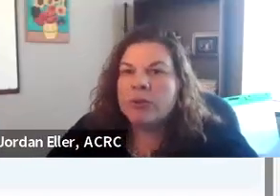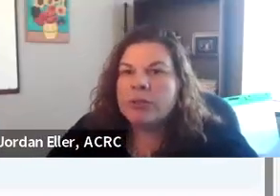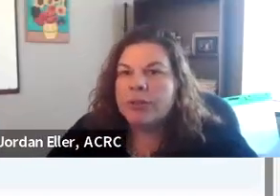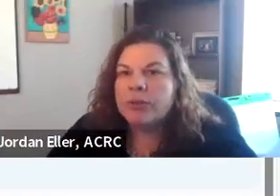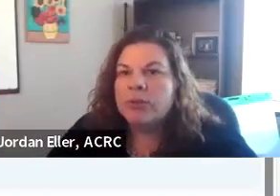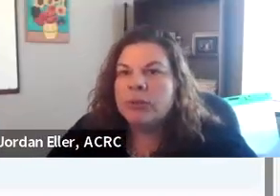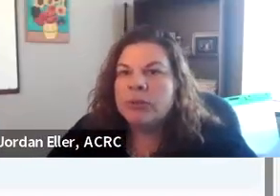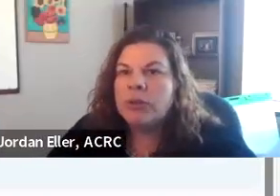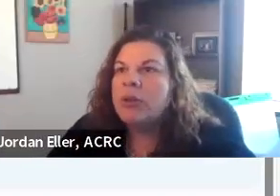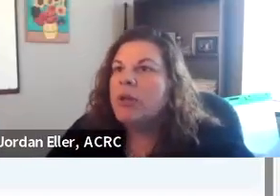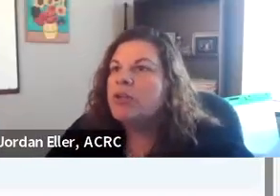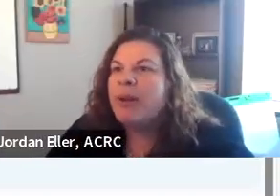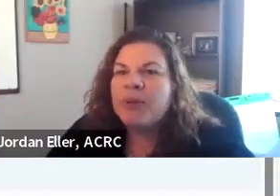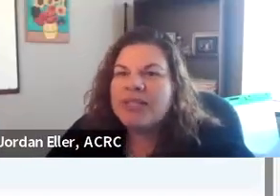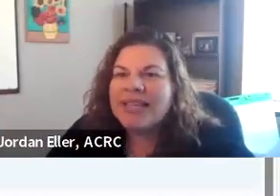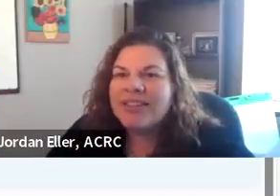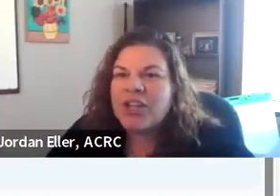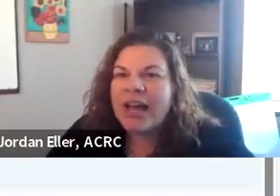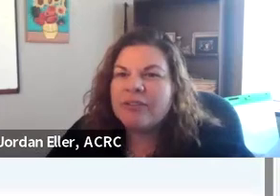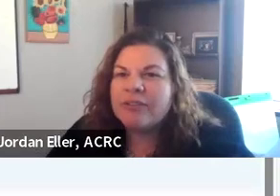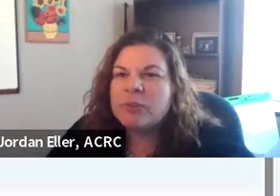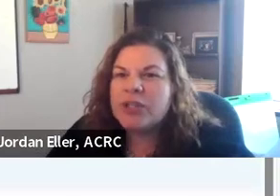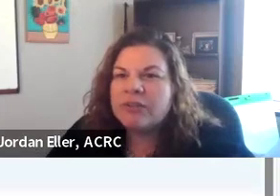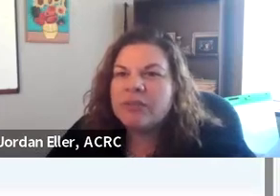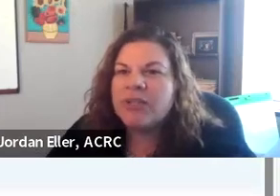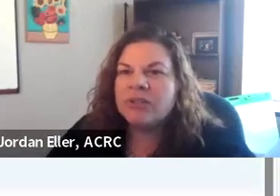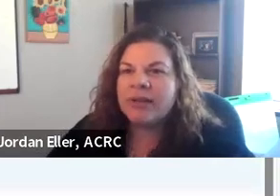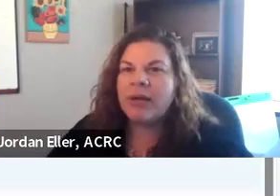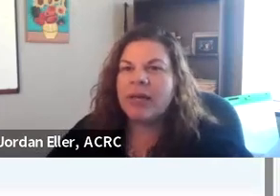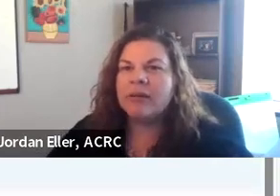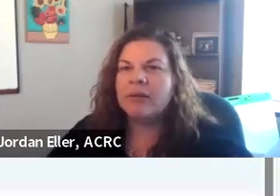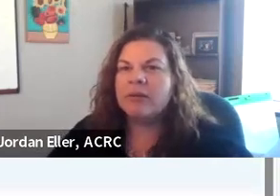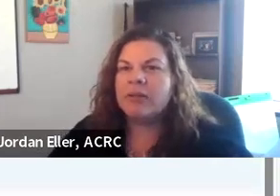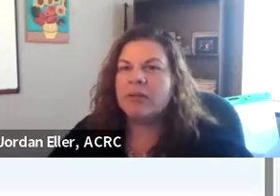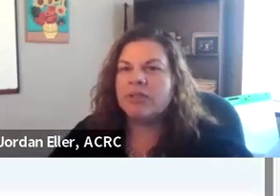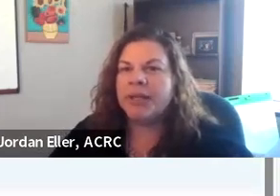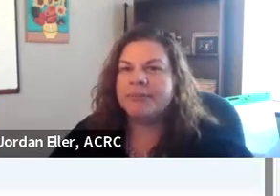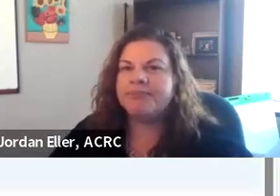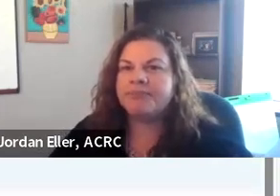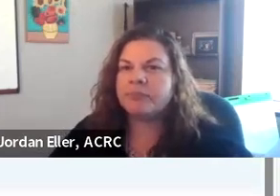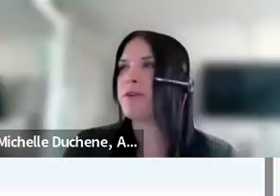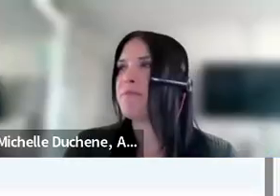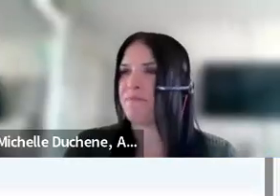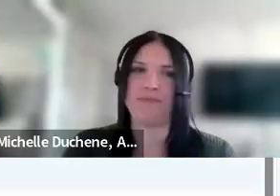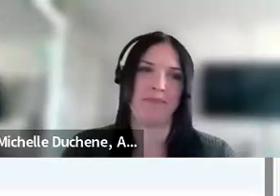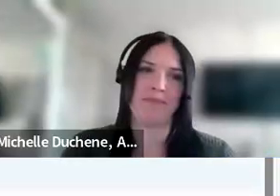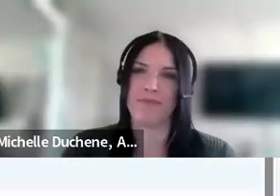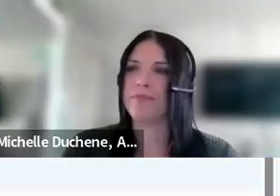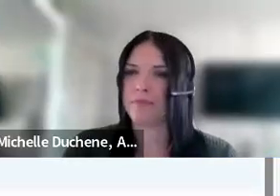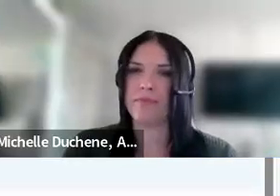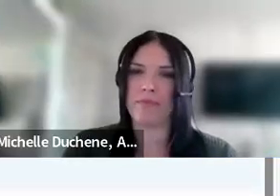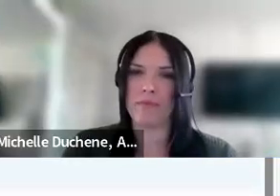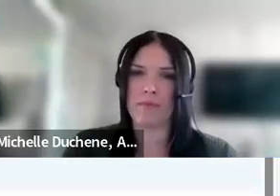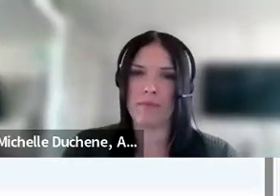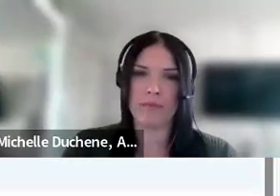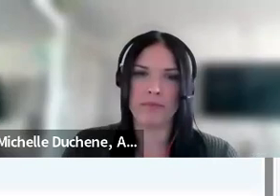will also, do you mind putting this link in the chat for folks, Michelle? Do you mind doing that to the newsletter? Yeah, I will. On our agenda. Thank you so